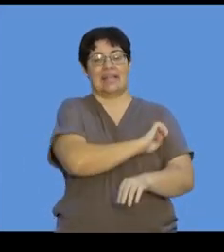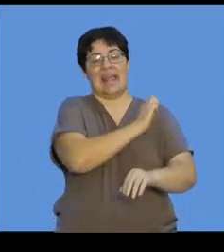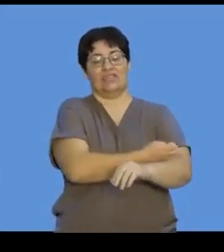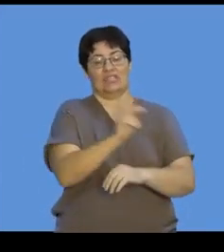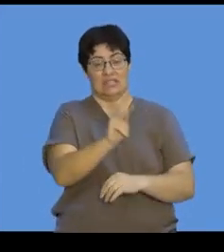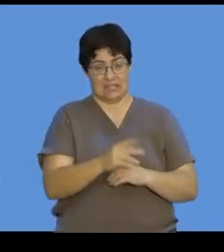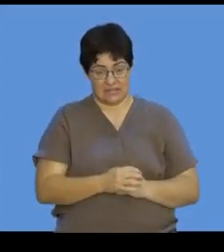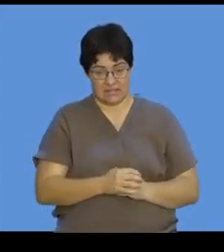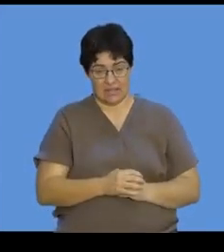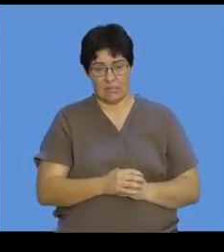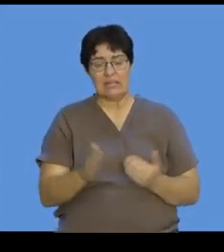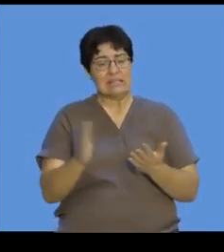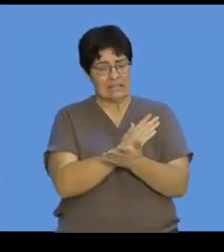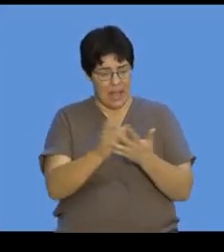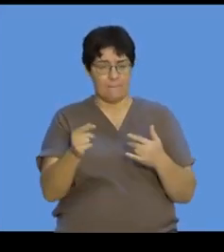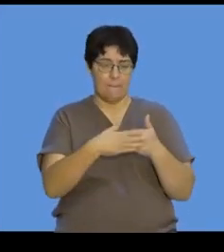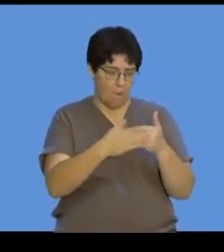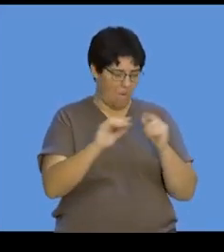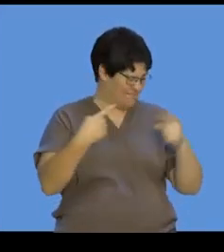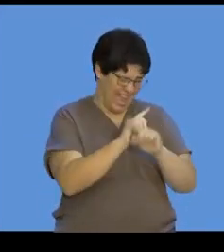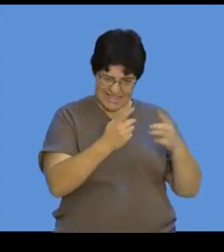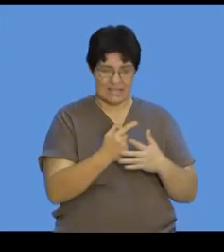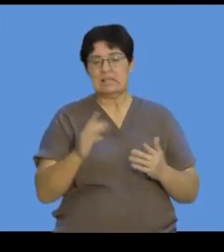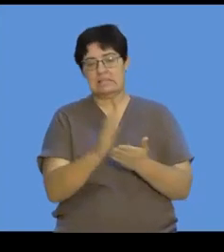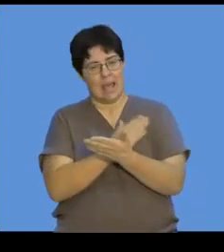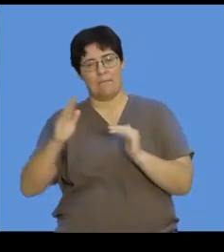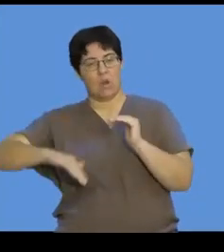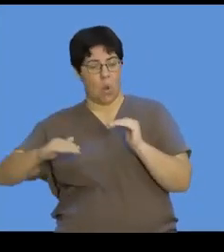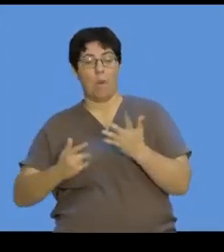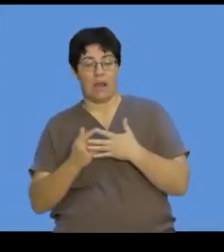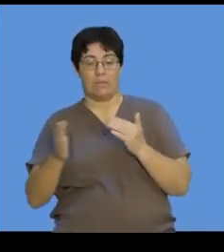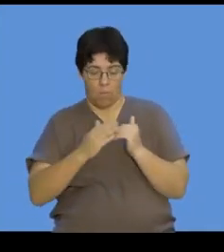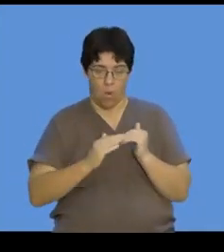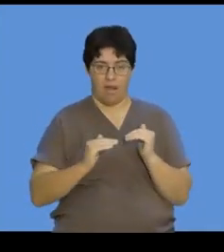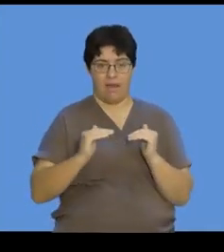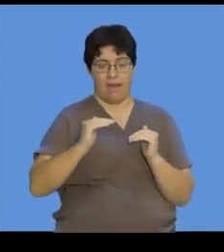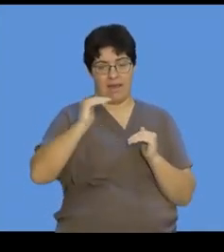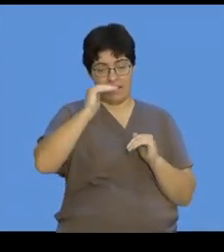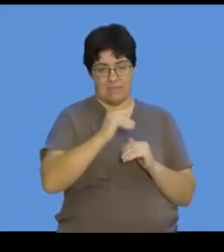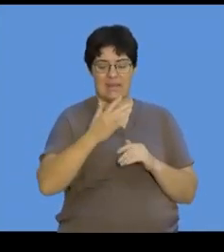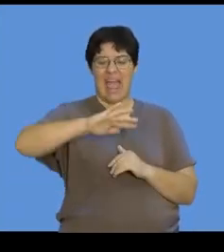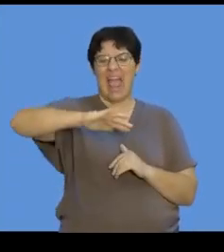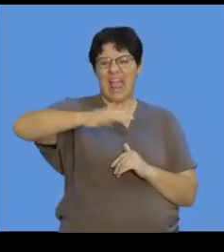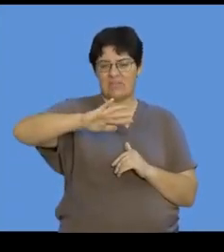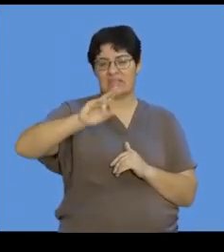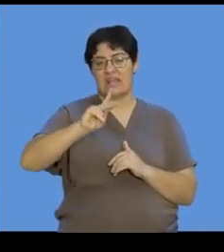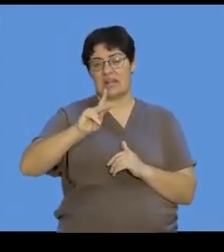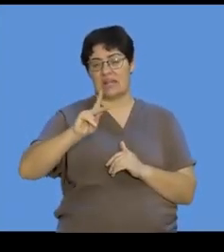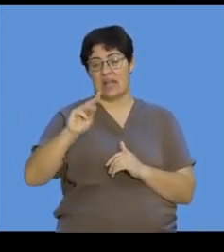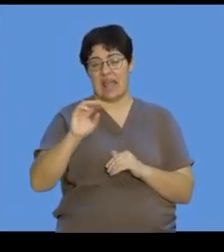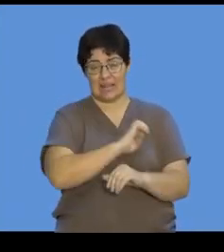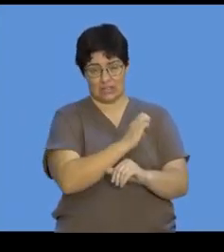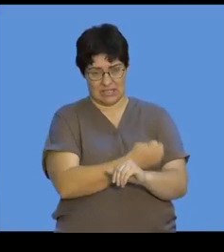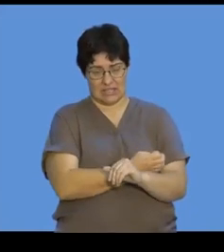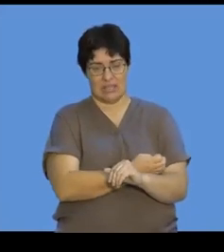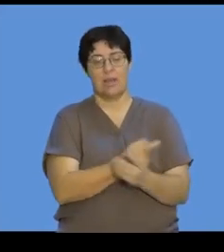a comparatively greater amount of energy, some lower. But when we talk about the average kinetic energy, it's something that has got a